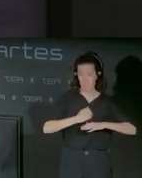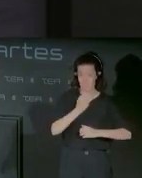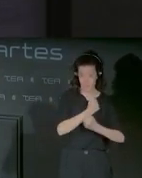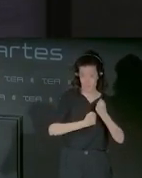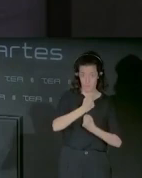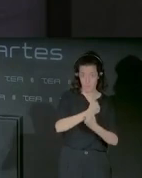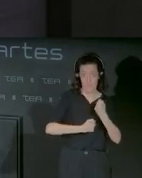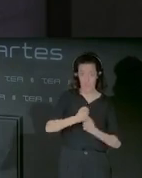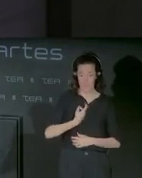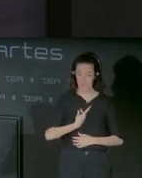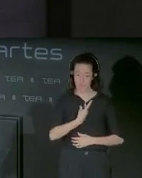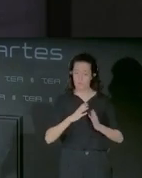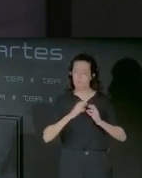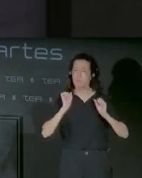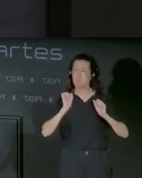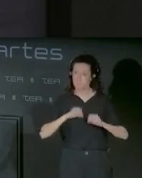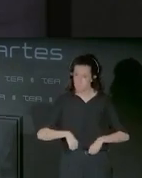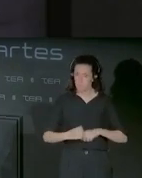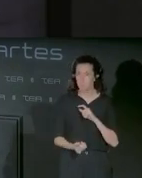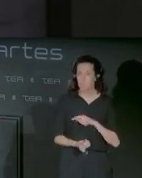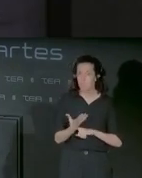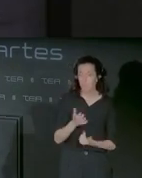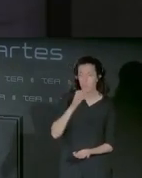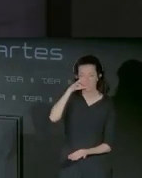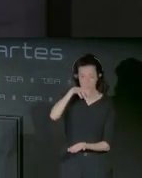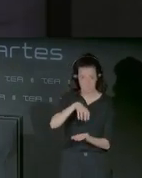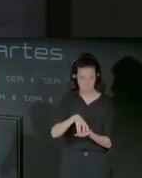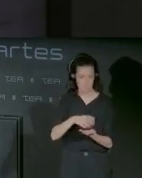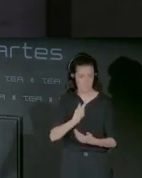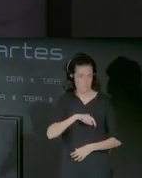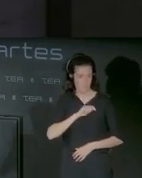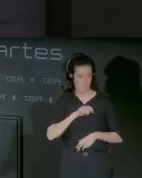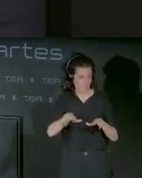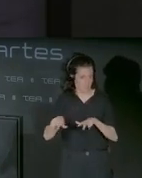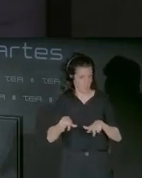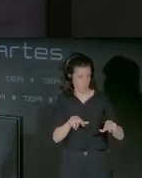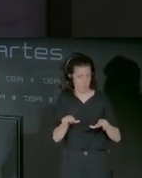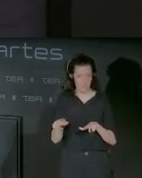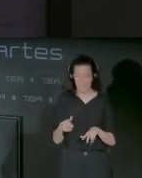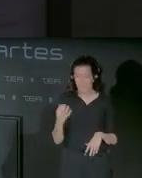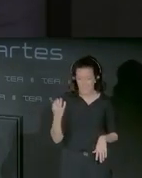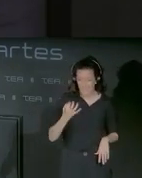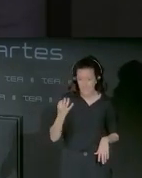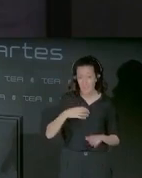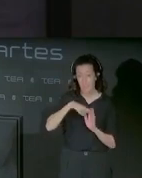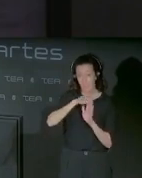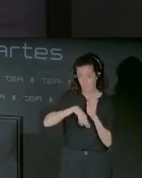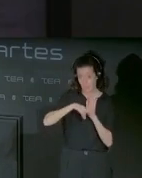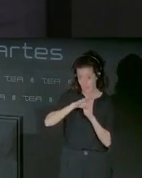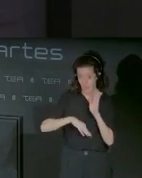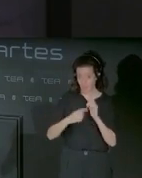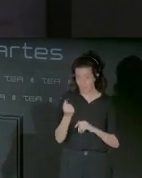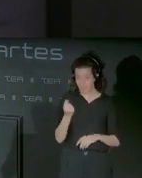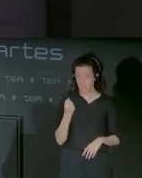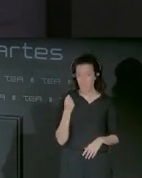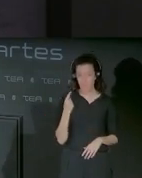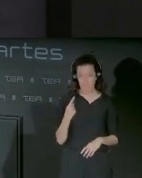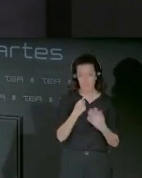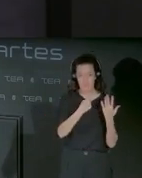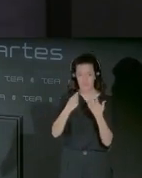website. The Spain Audiovisual Hub is a program of 1.6 billion euros that stays from